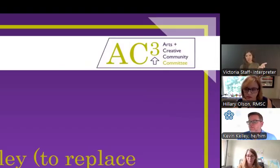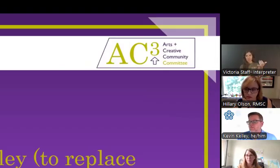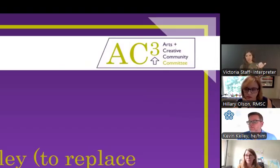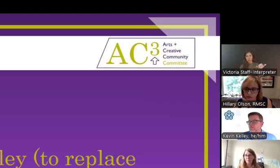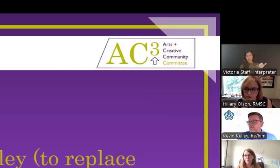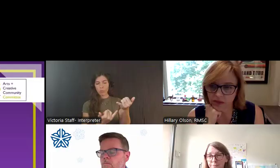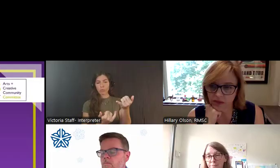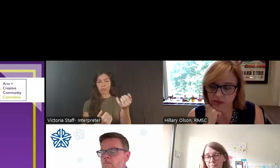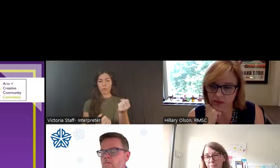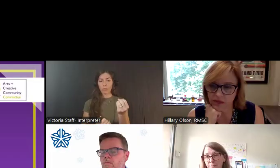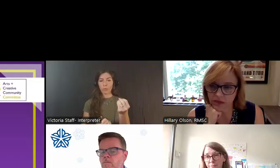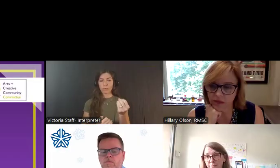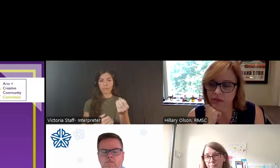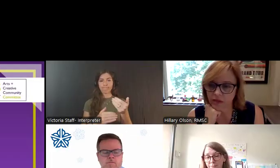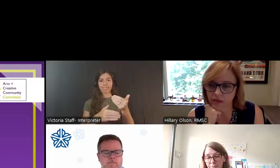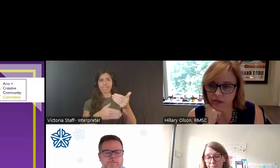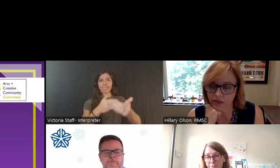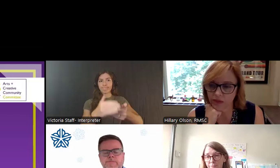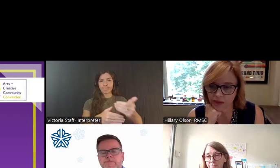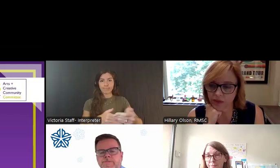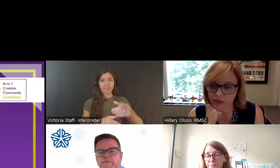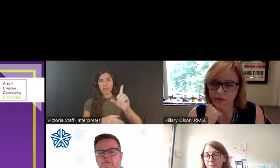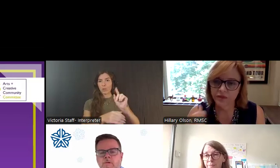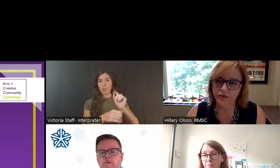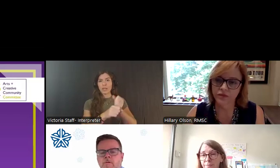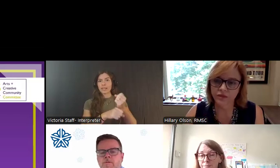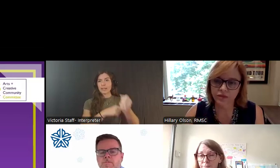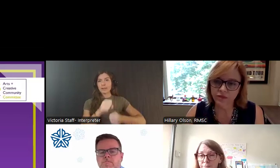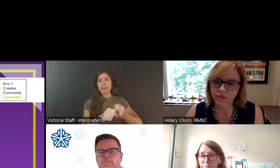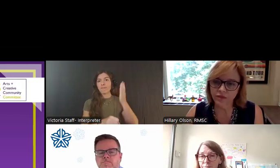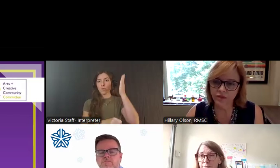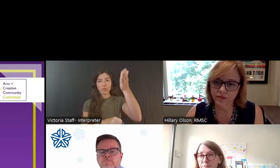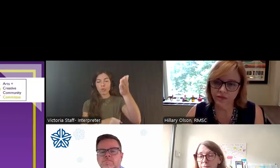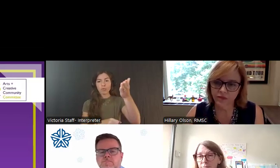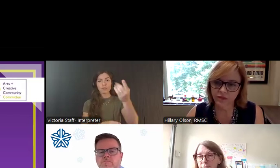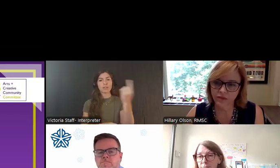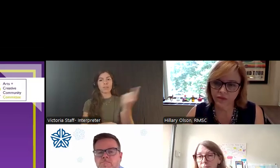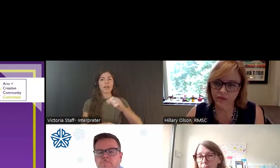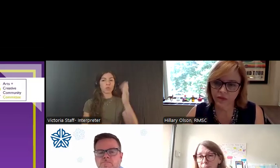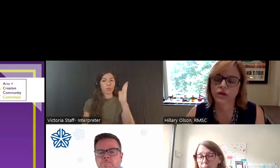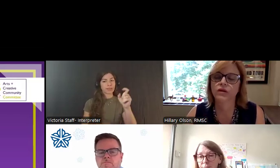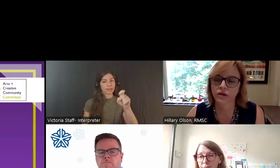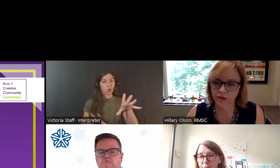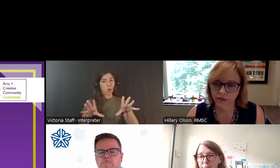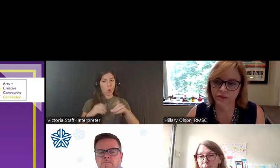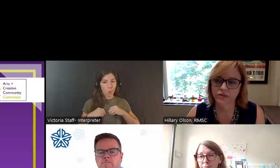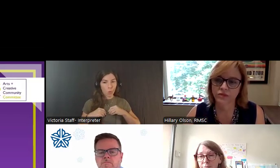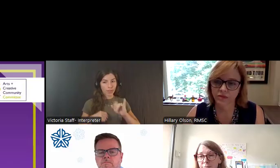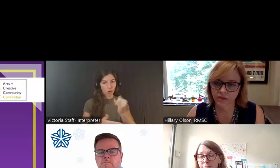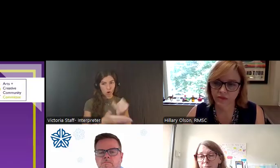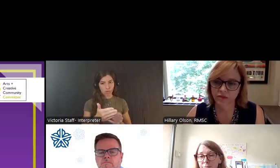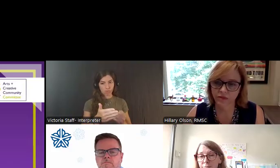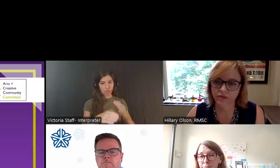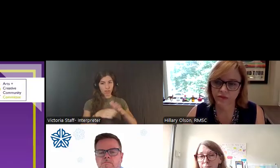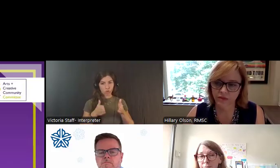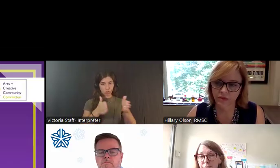so ongoing, 20 years from now, 30 years now, somebody else is going to need to own that artwork that's on the